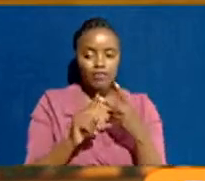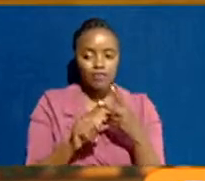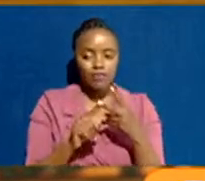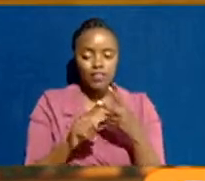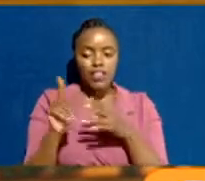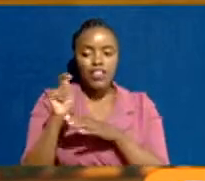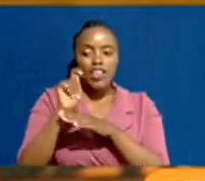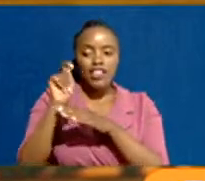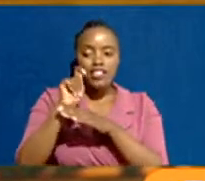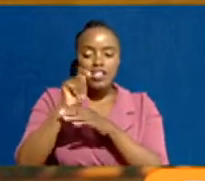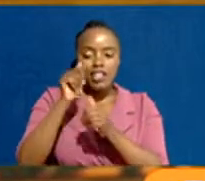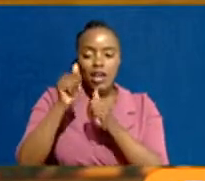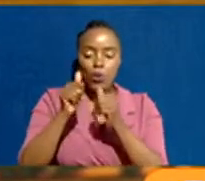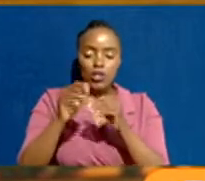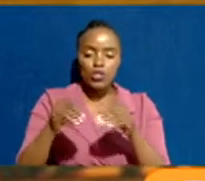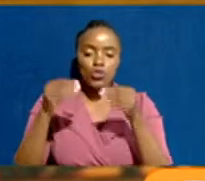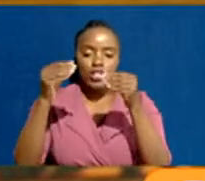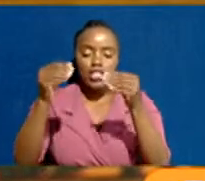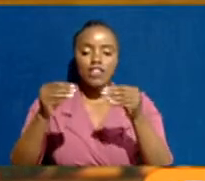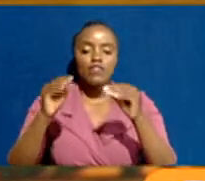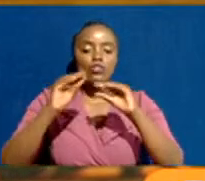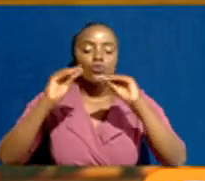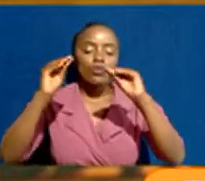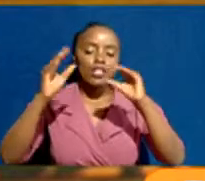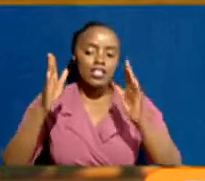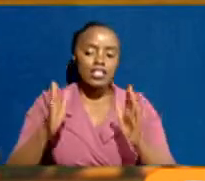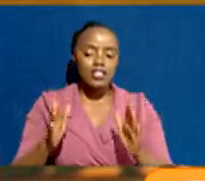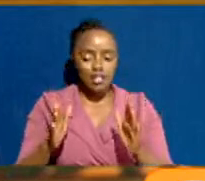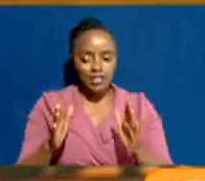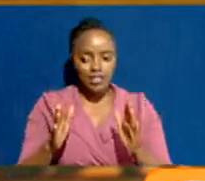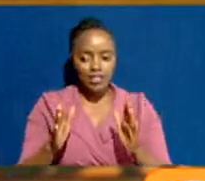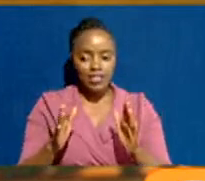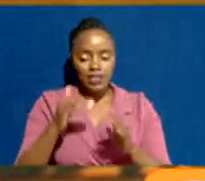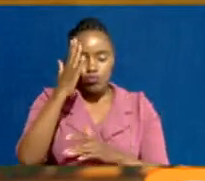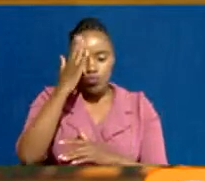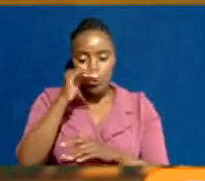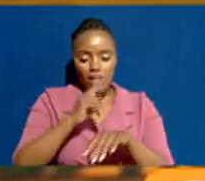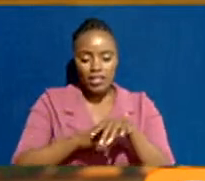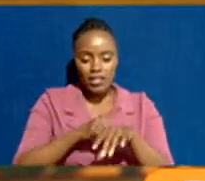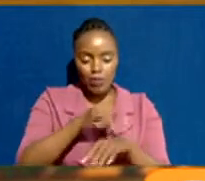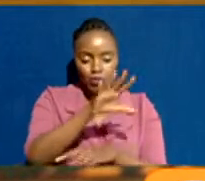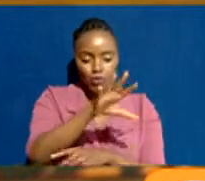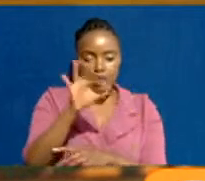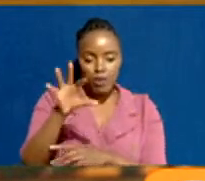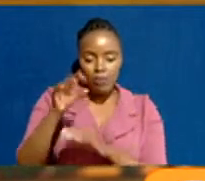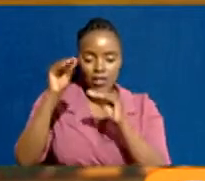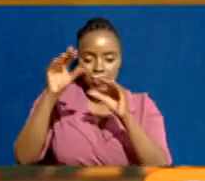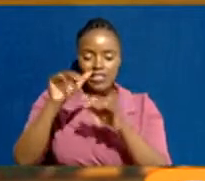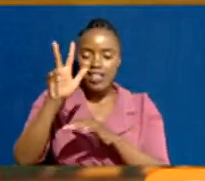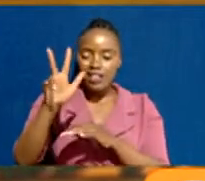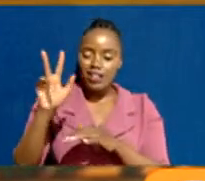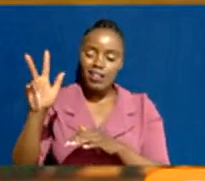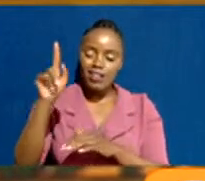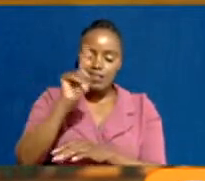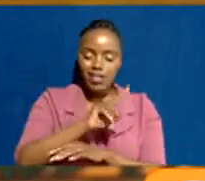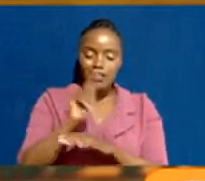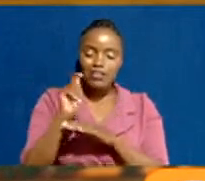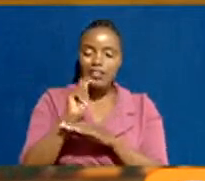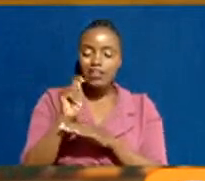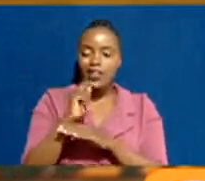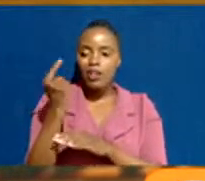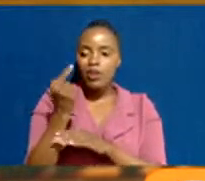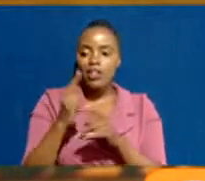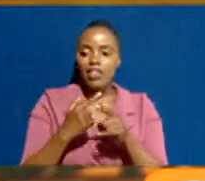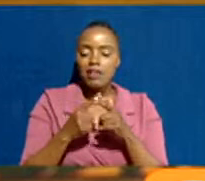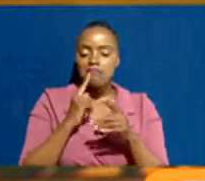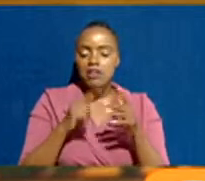the training that we give to the teachers. Because when you take teachers for 3 days and